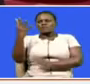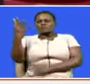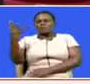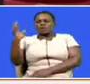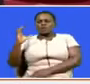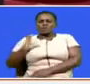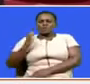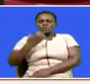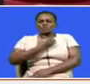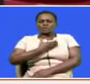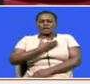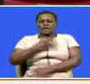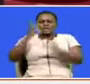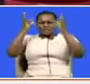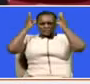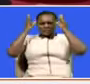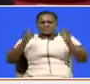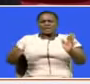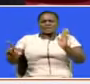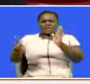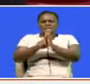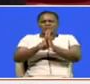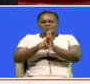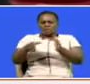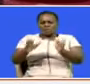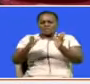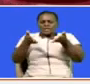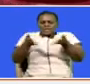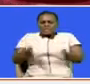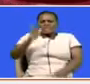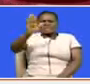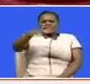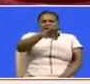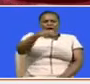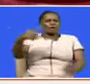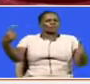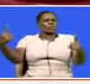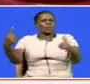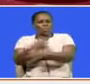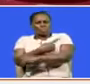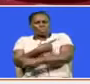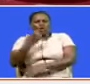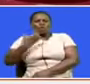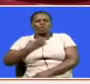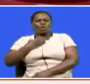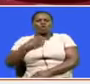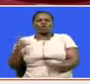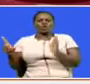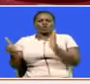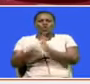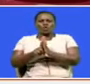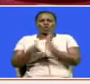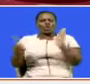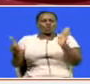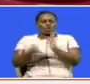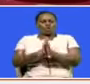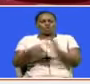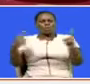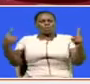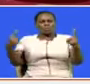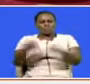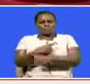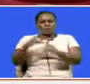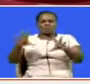commissioners to decide on legal representation. So this house will be contravening its own rules, and indeed the law generally,